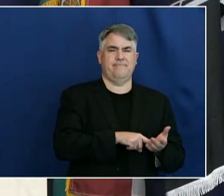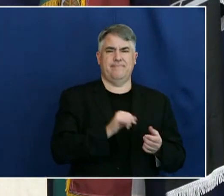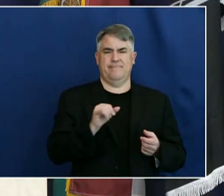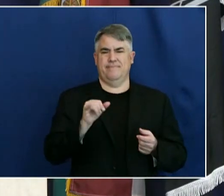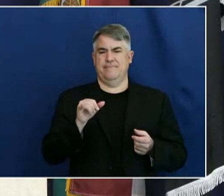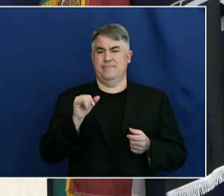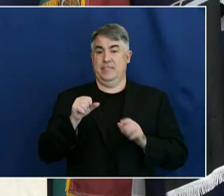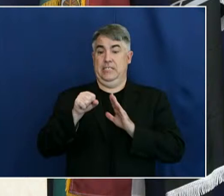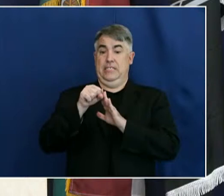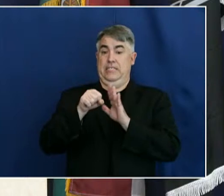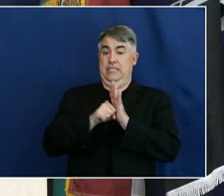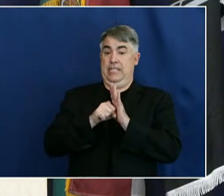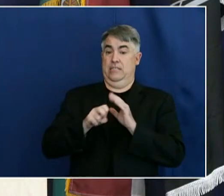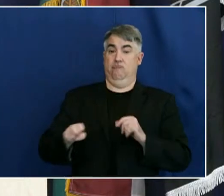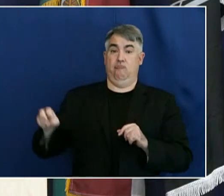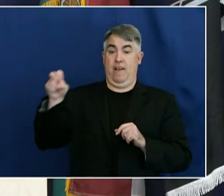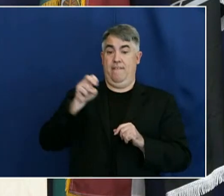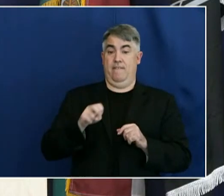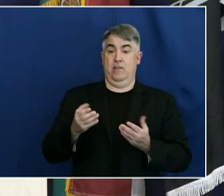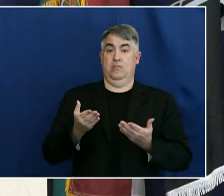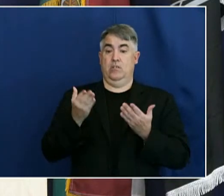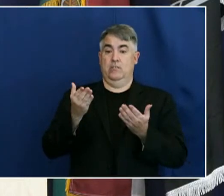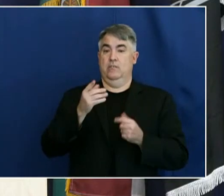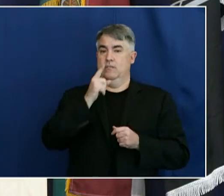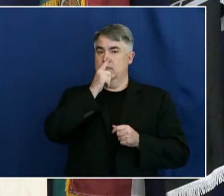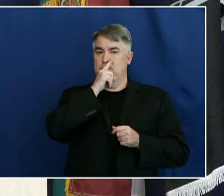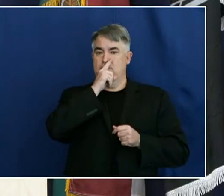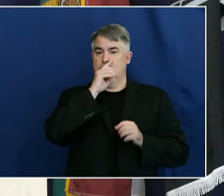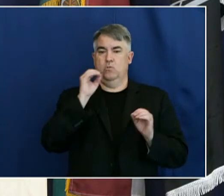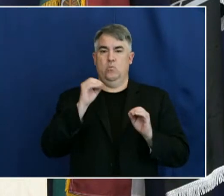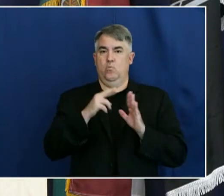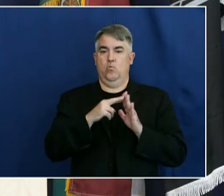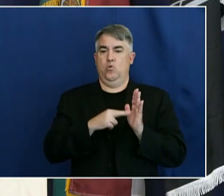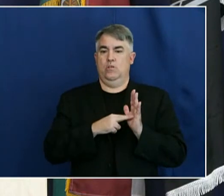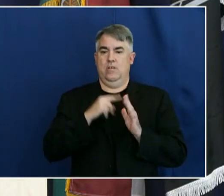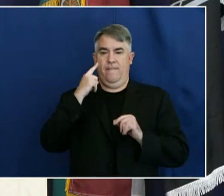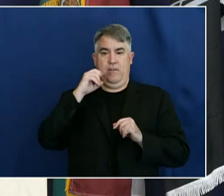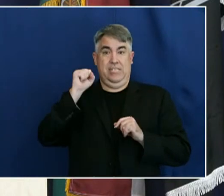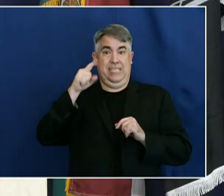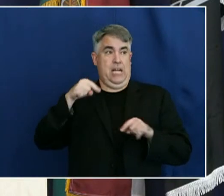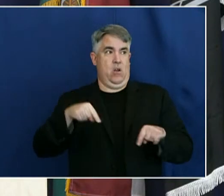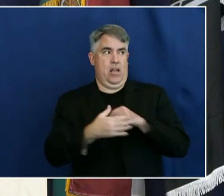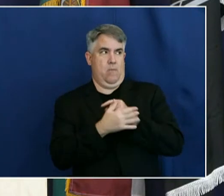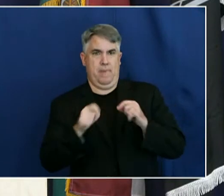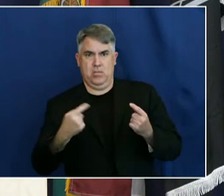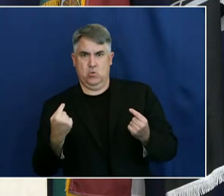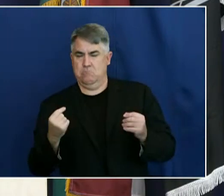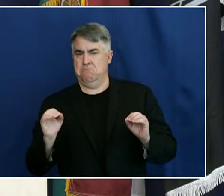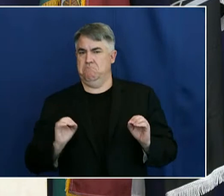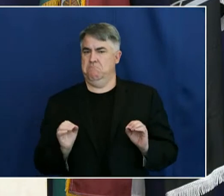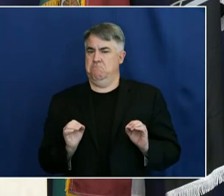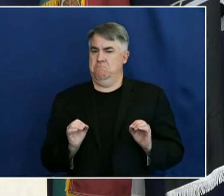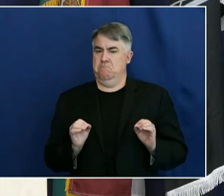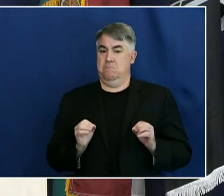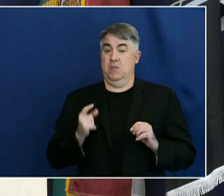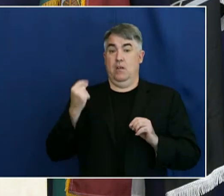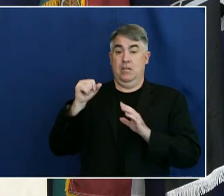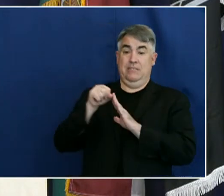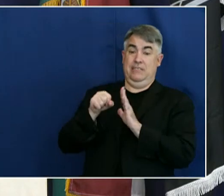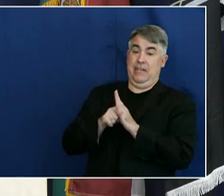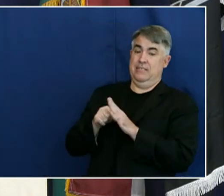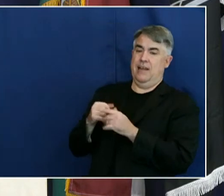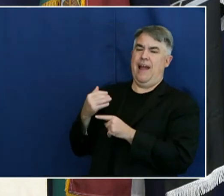travel advisory, and we don't have any restrictions from San Diego County, as Dr. Wooten stated, but the state still does have guidance